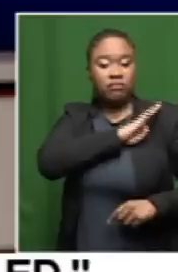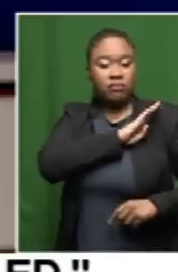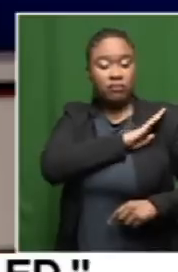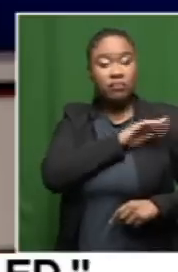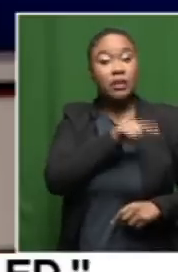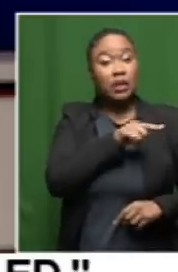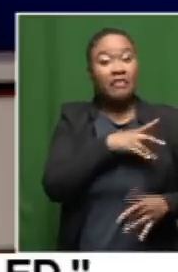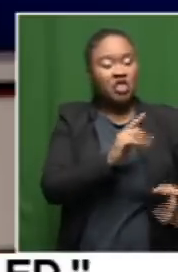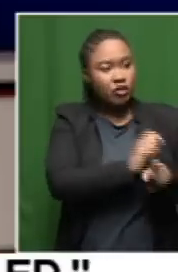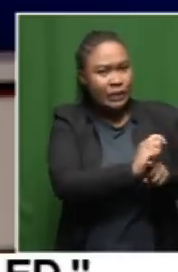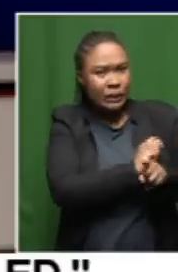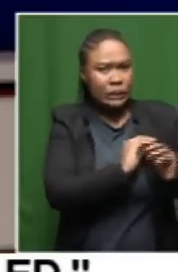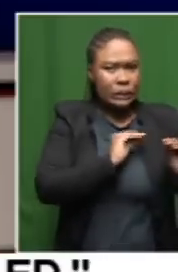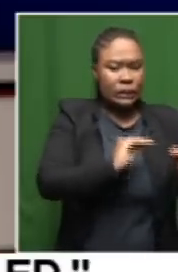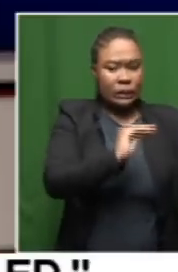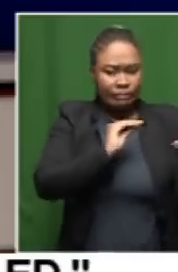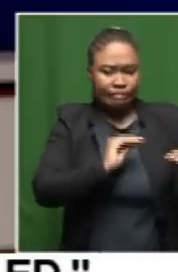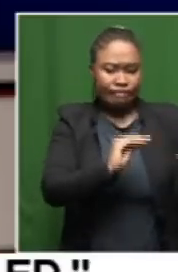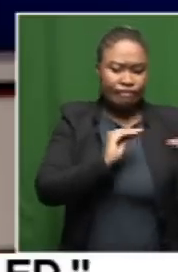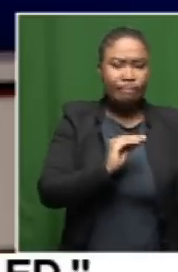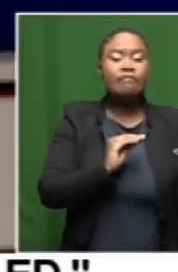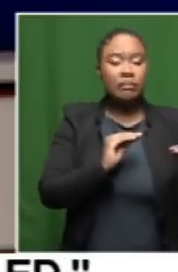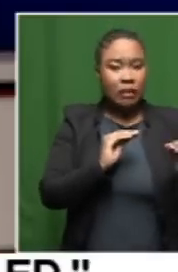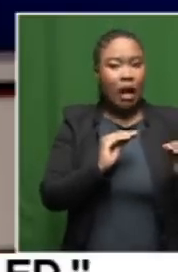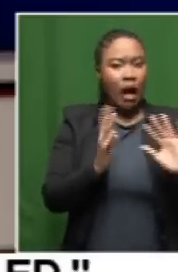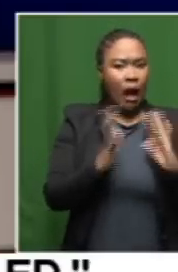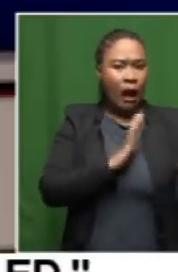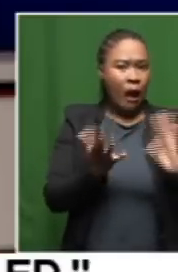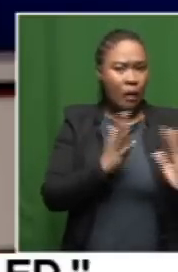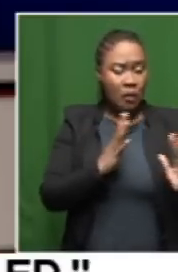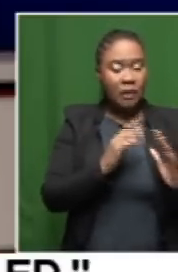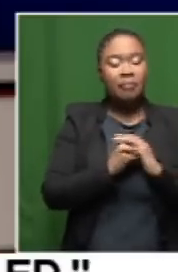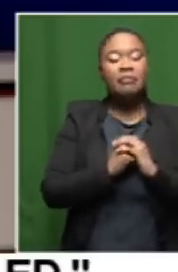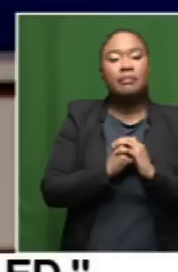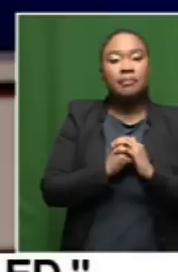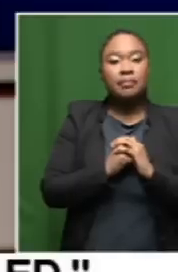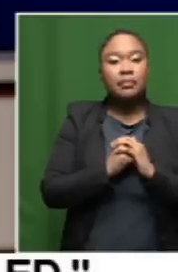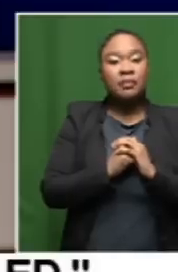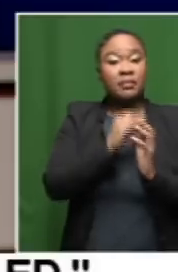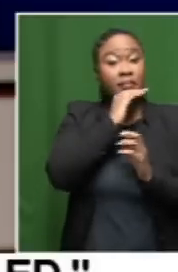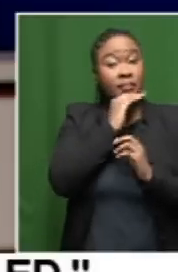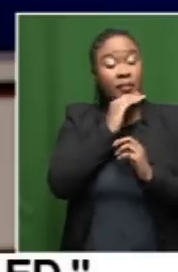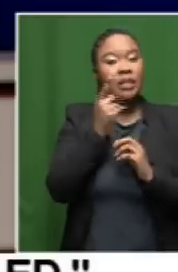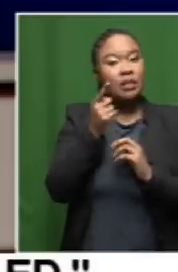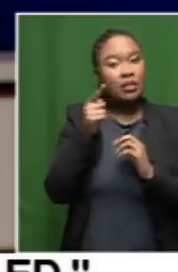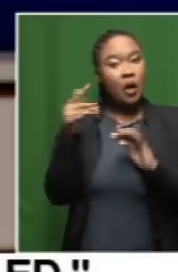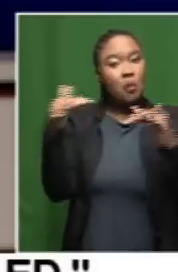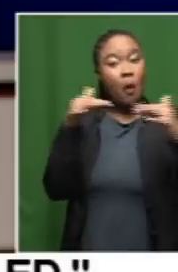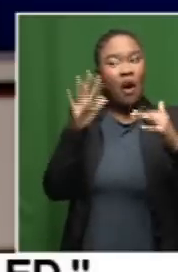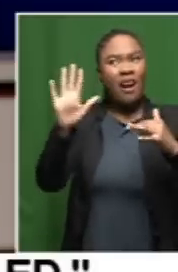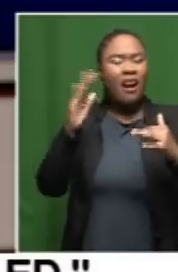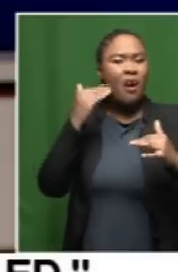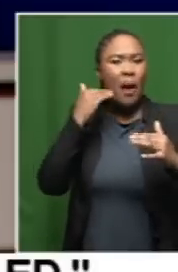first, before the training. So we prepared both key areas of the liberation war against